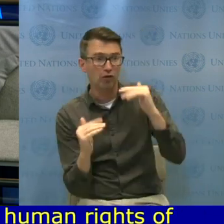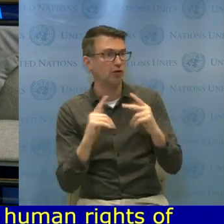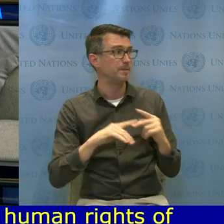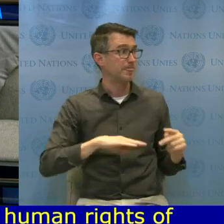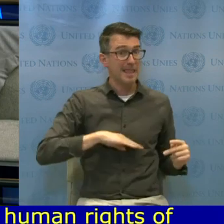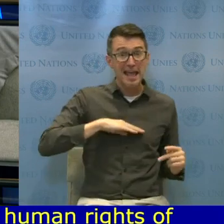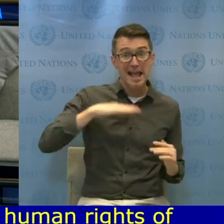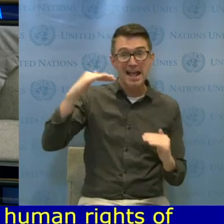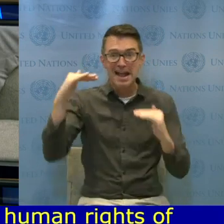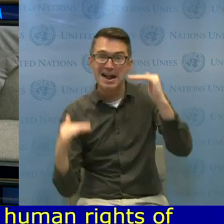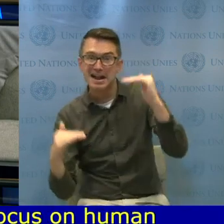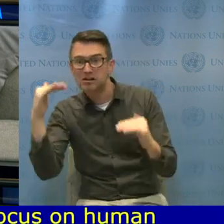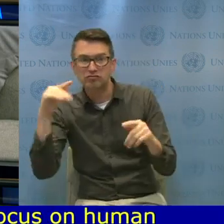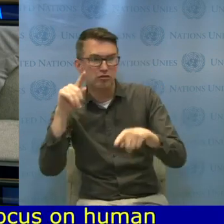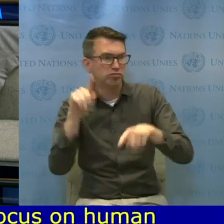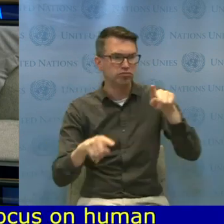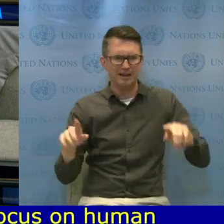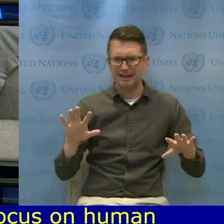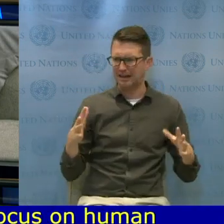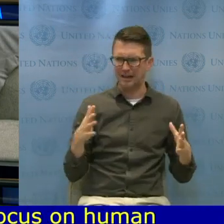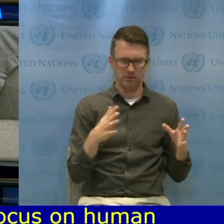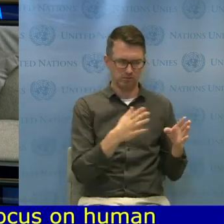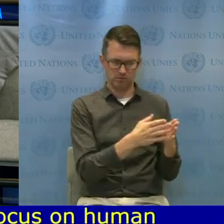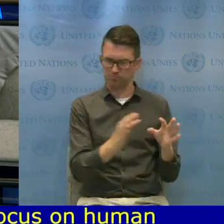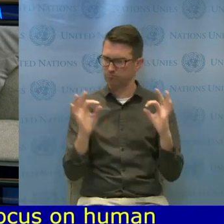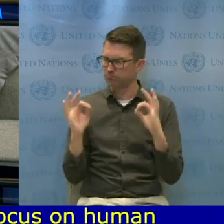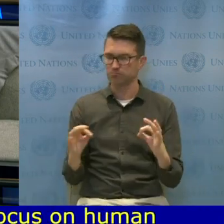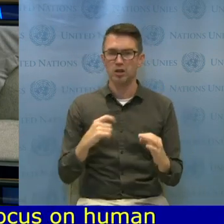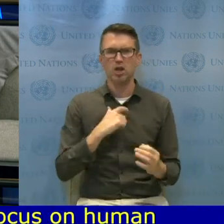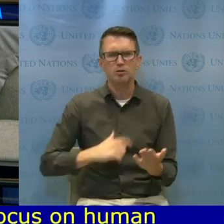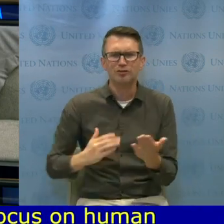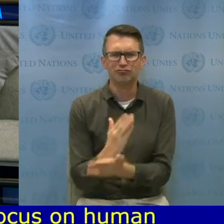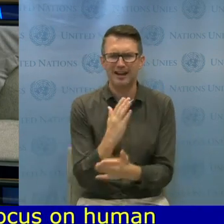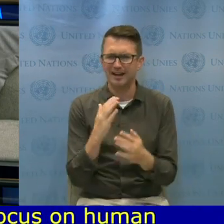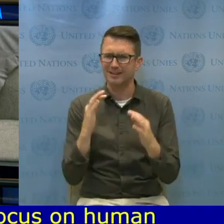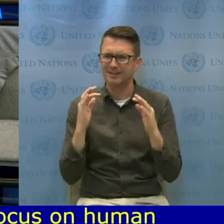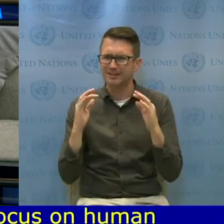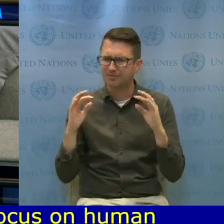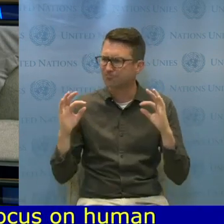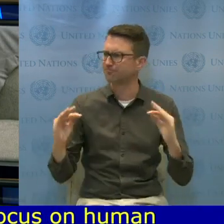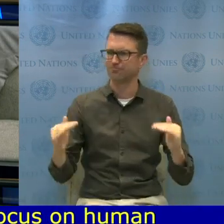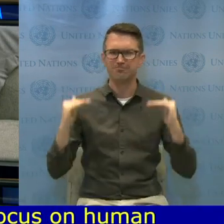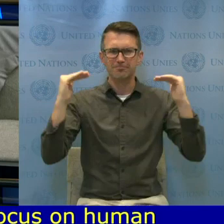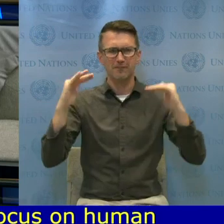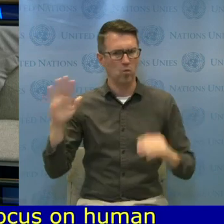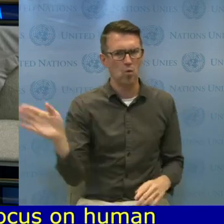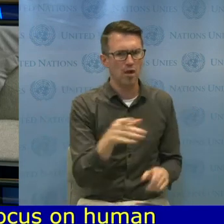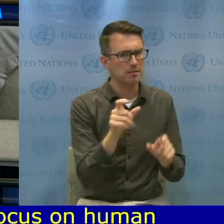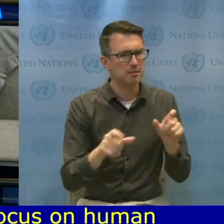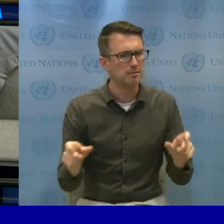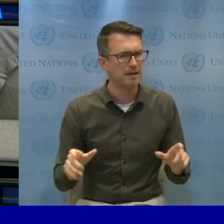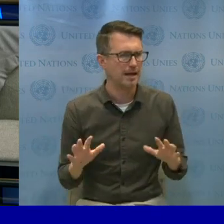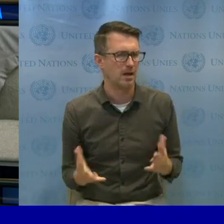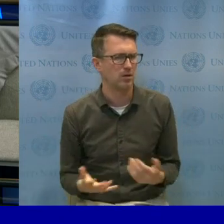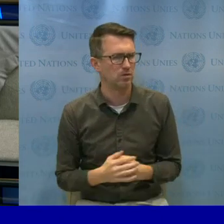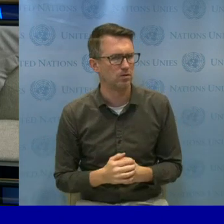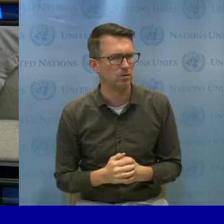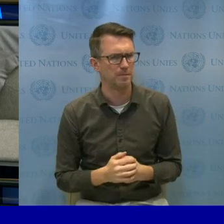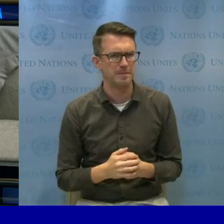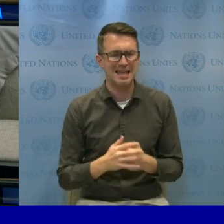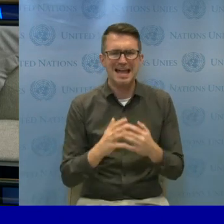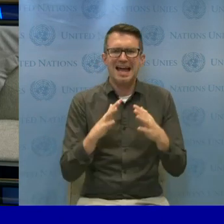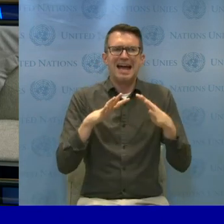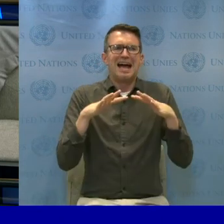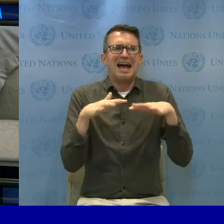how is it possible to have a platform that can provide an example for basic minimum